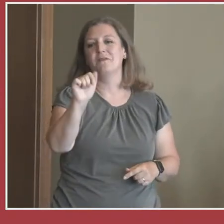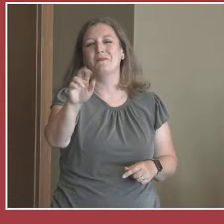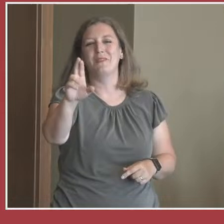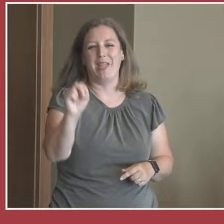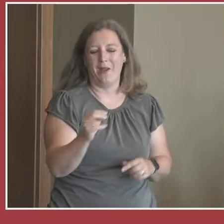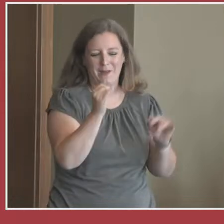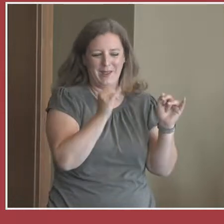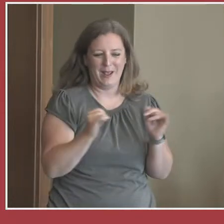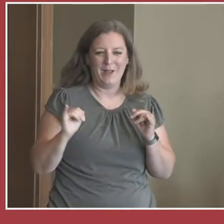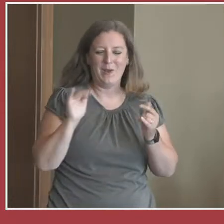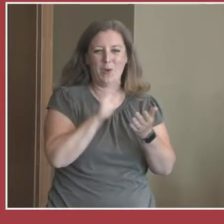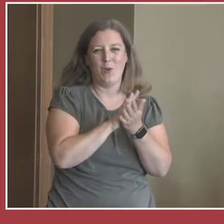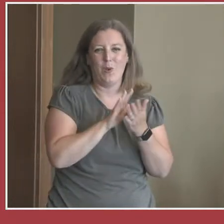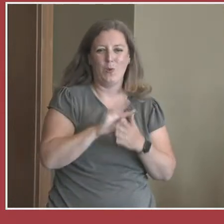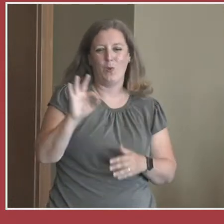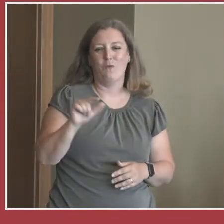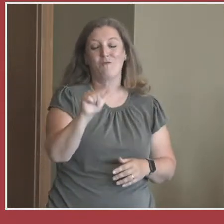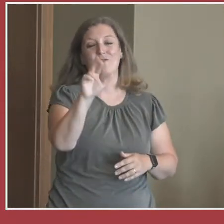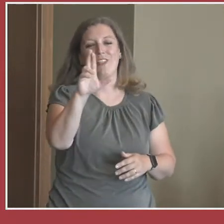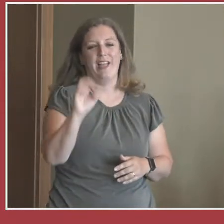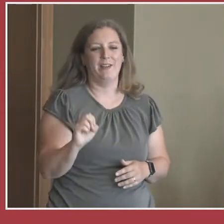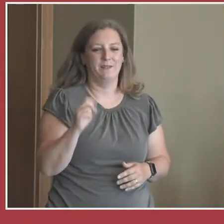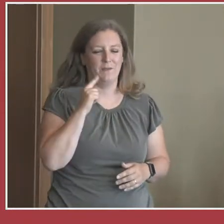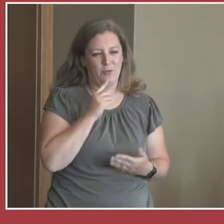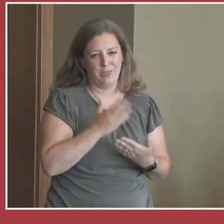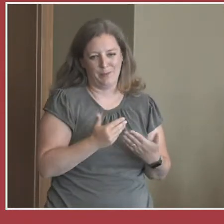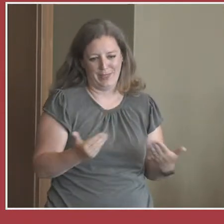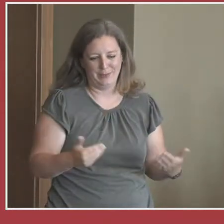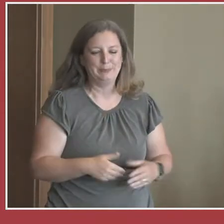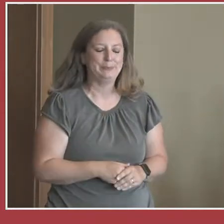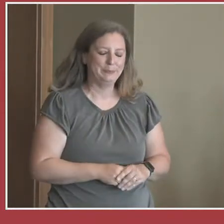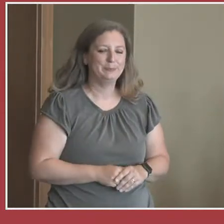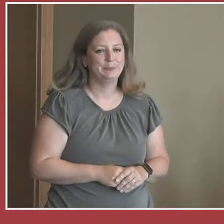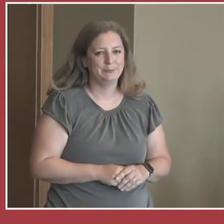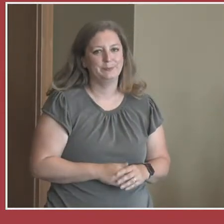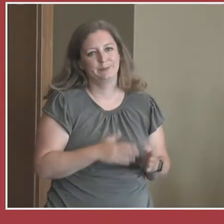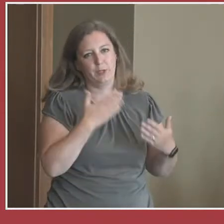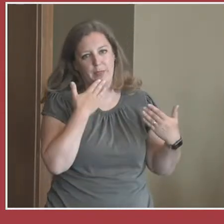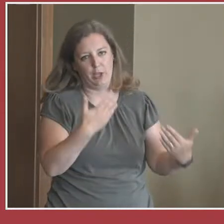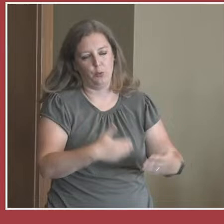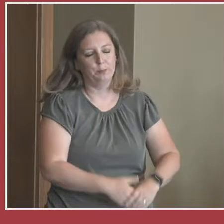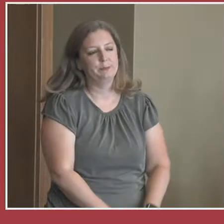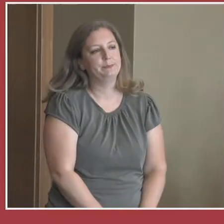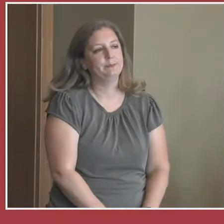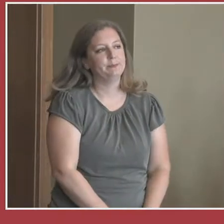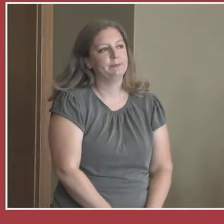an individual school flair on some things. So, thank you.